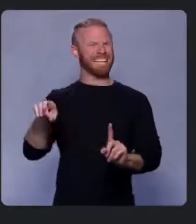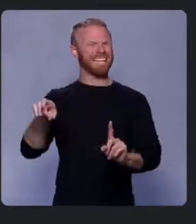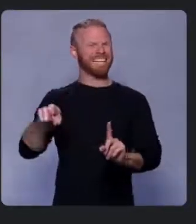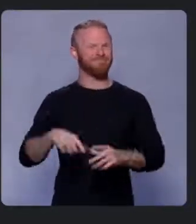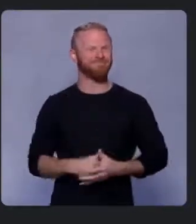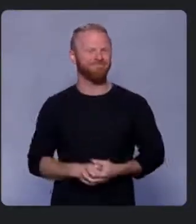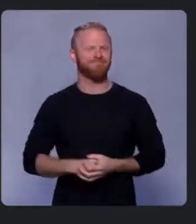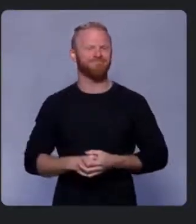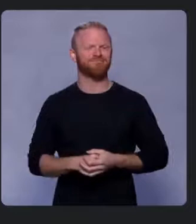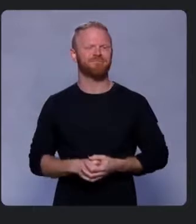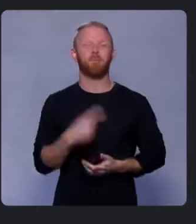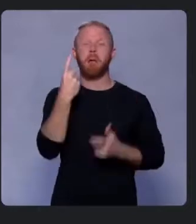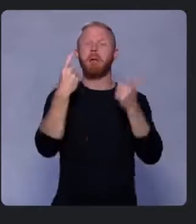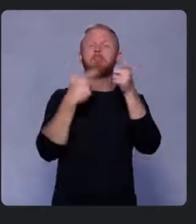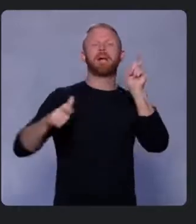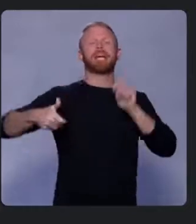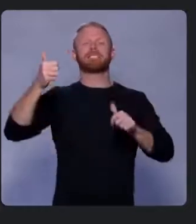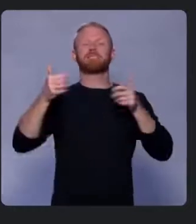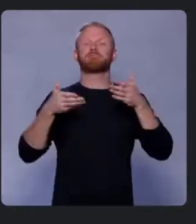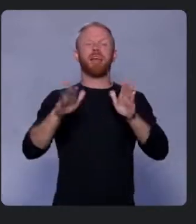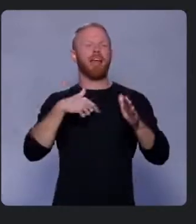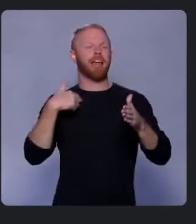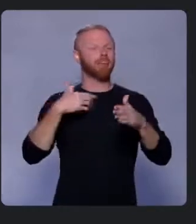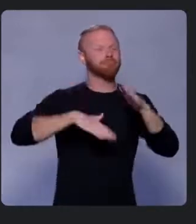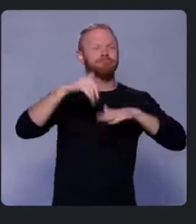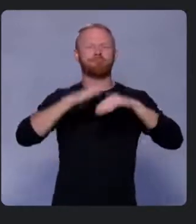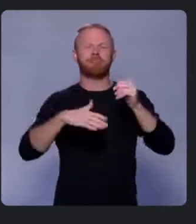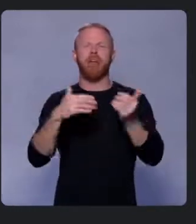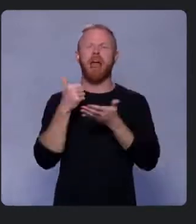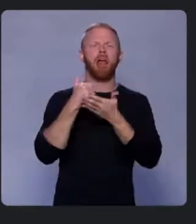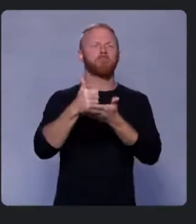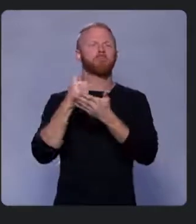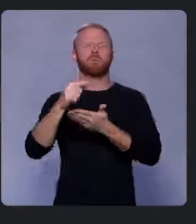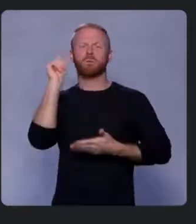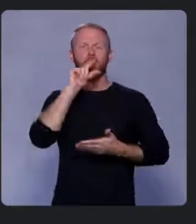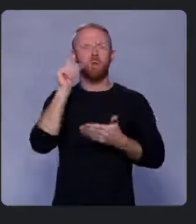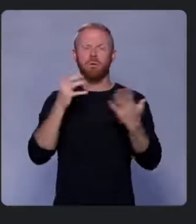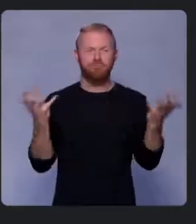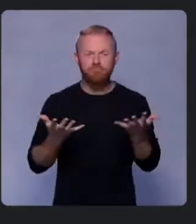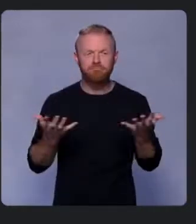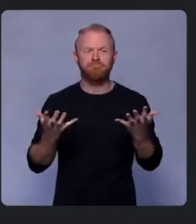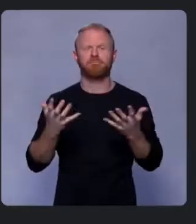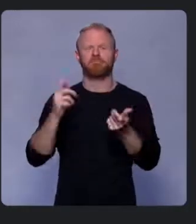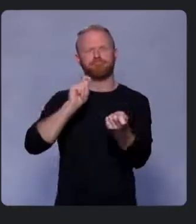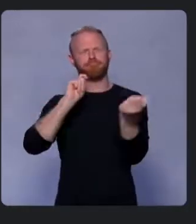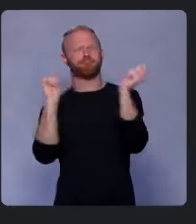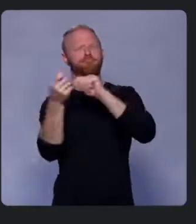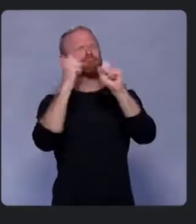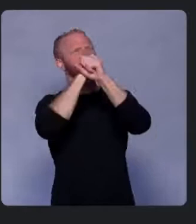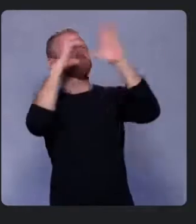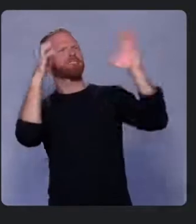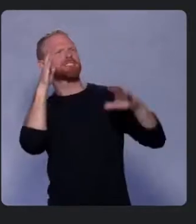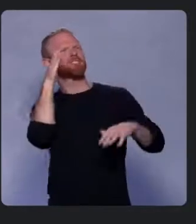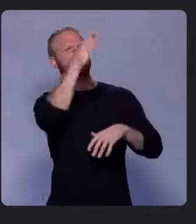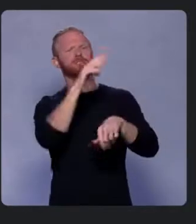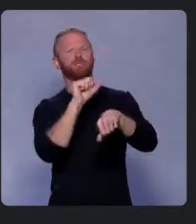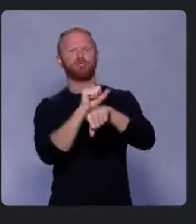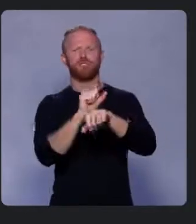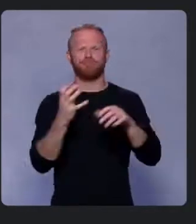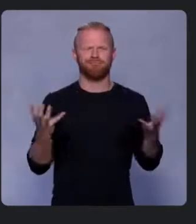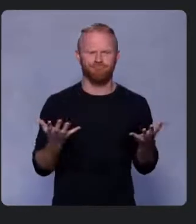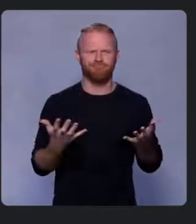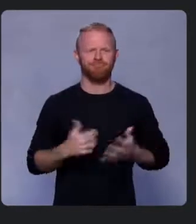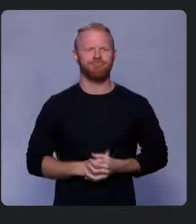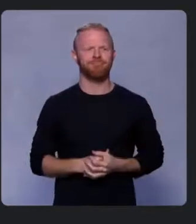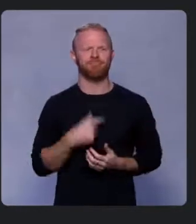One of the biggest ways we can build a more helpful Google for everyone is by reimagining the future of work. We have